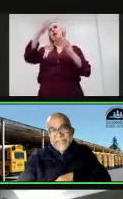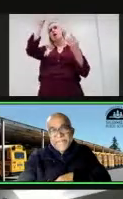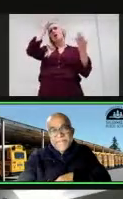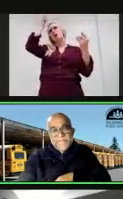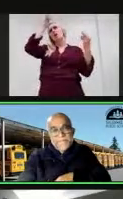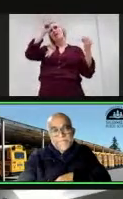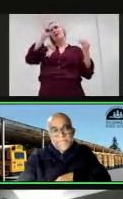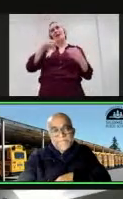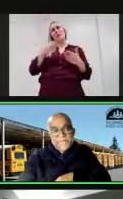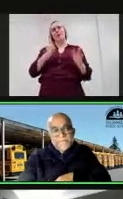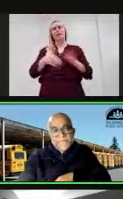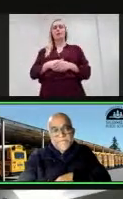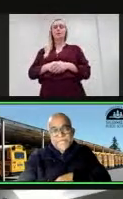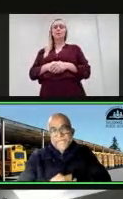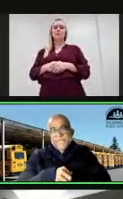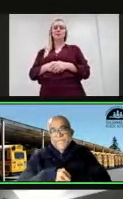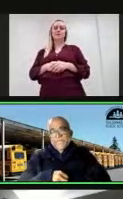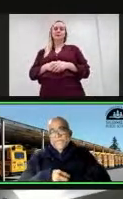way.